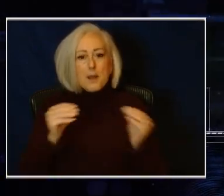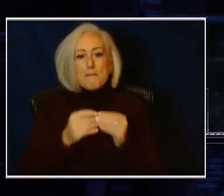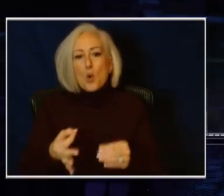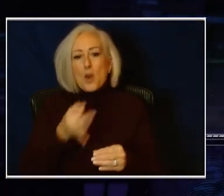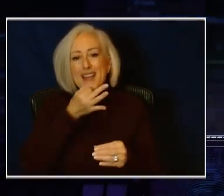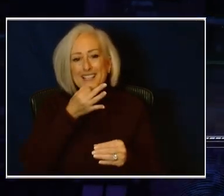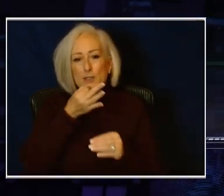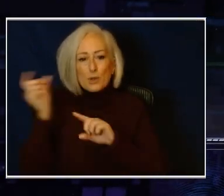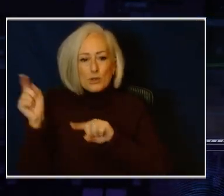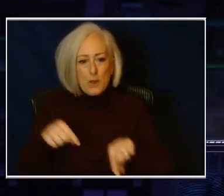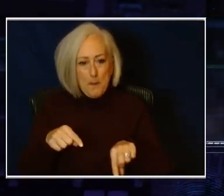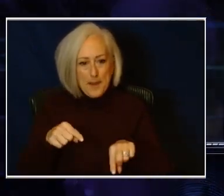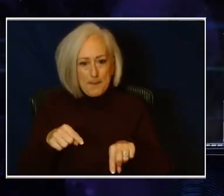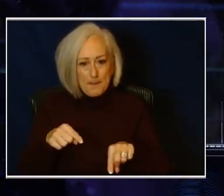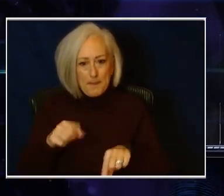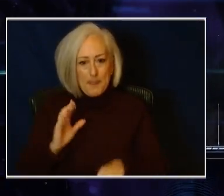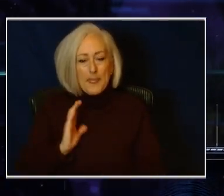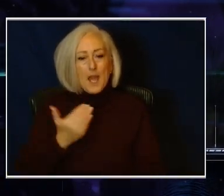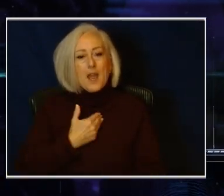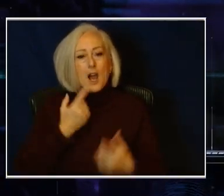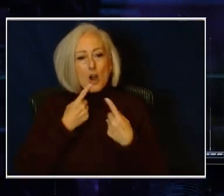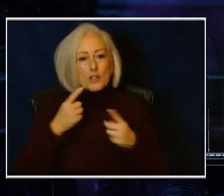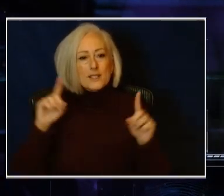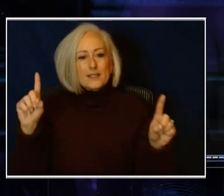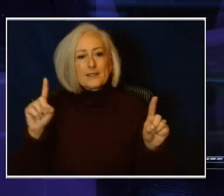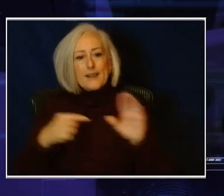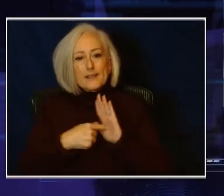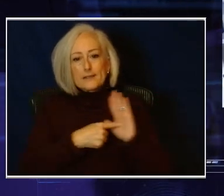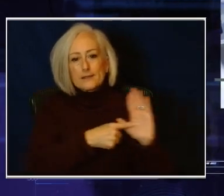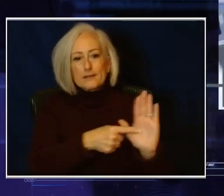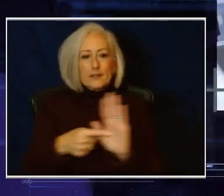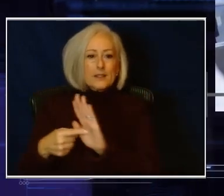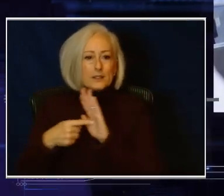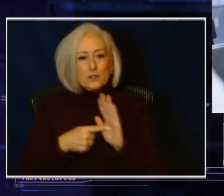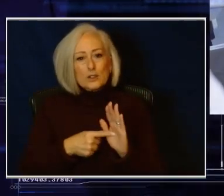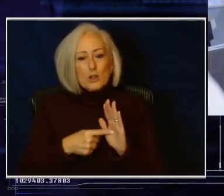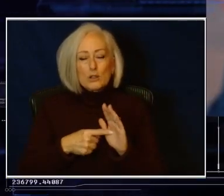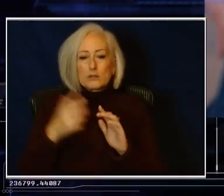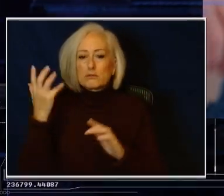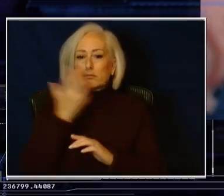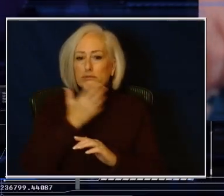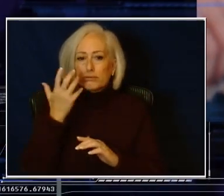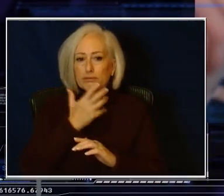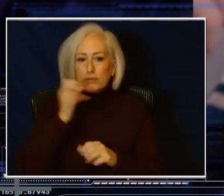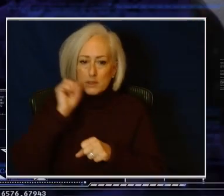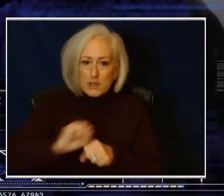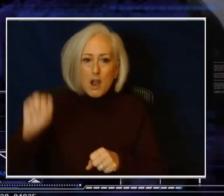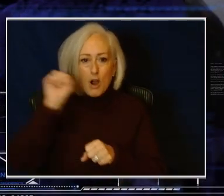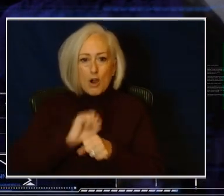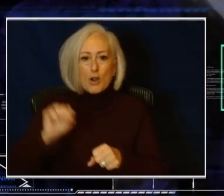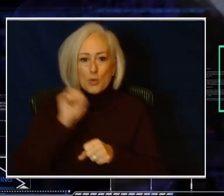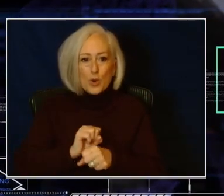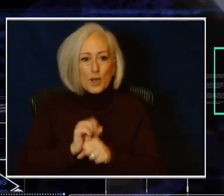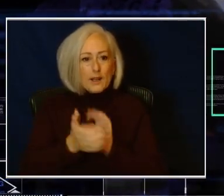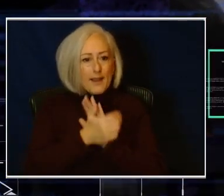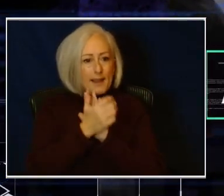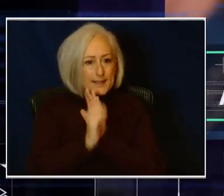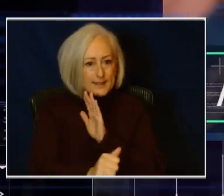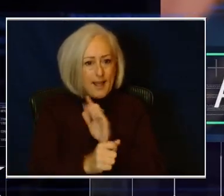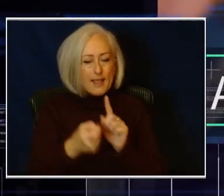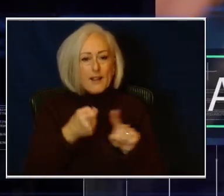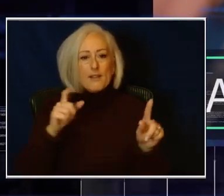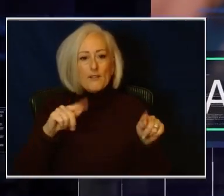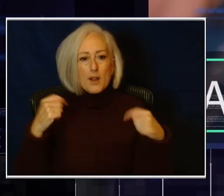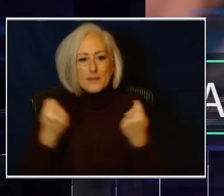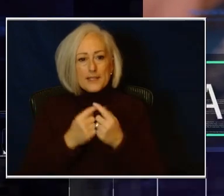And I think our success is a reflection of the extraordinary amount of hard work and the talent of our team that we assembled,